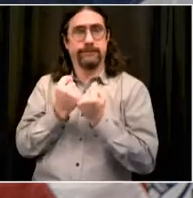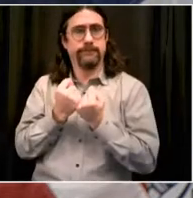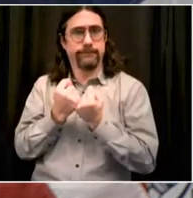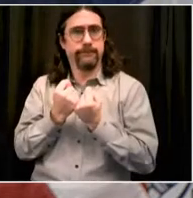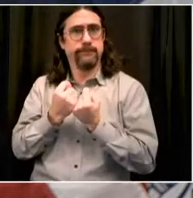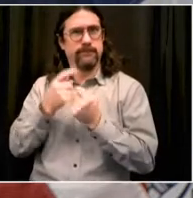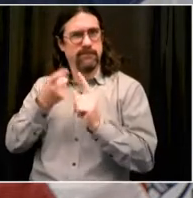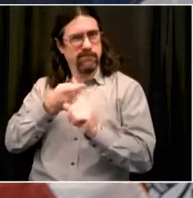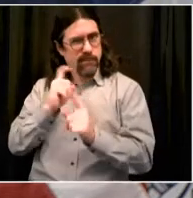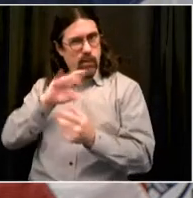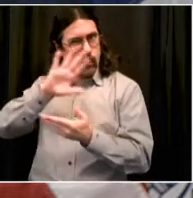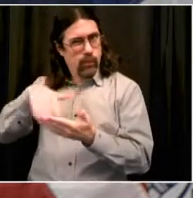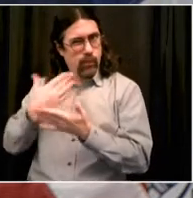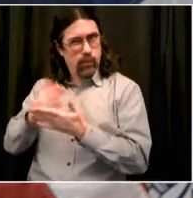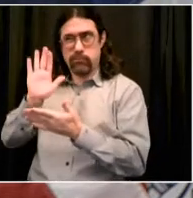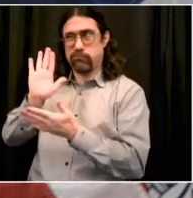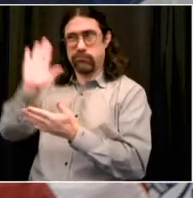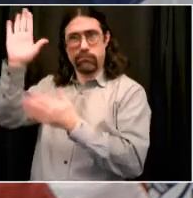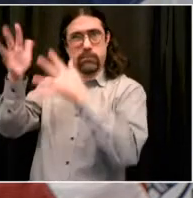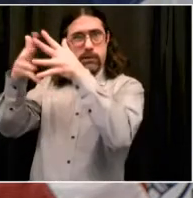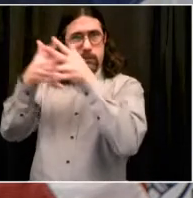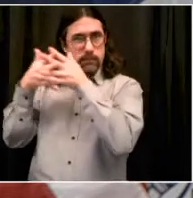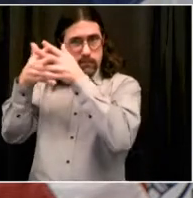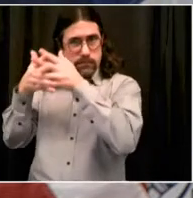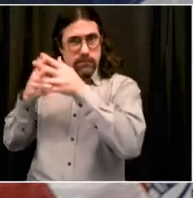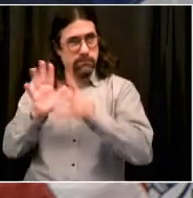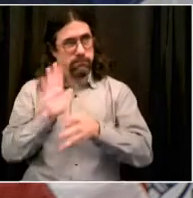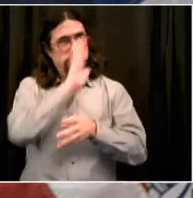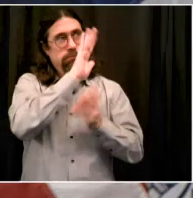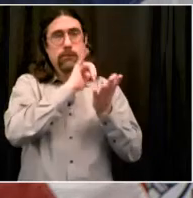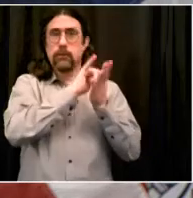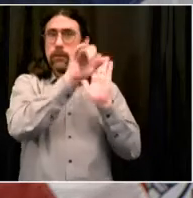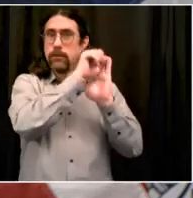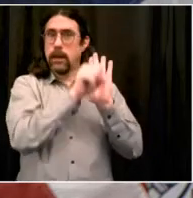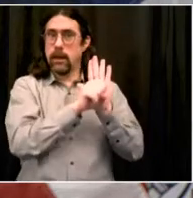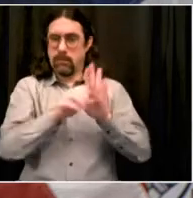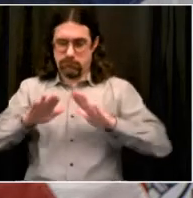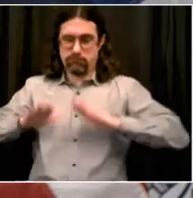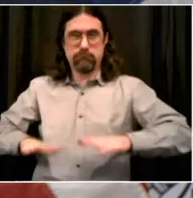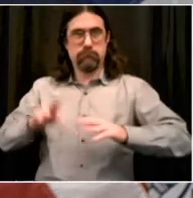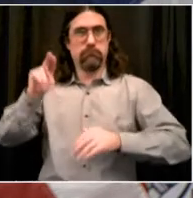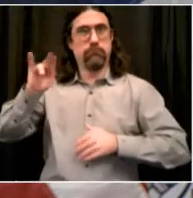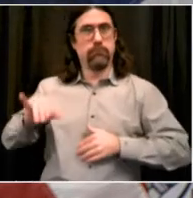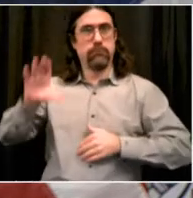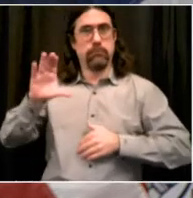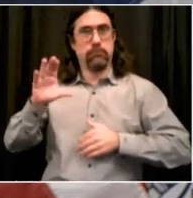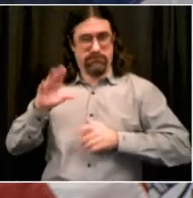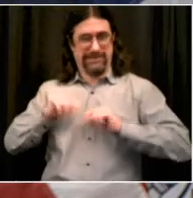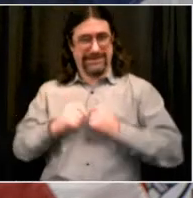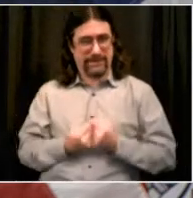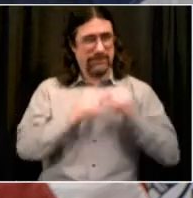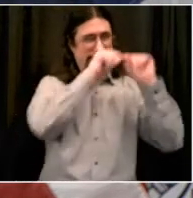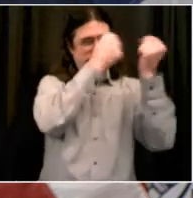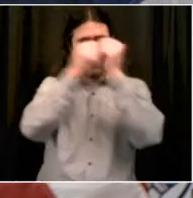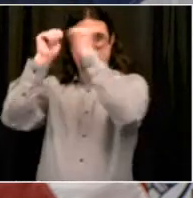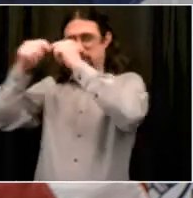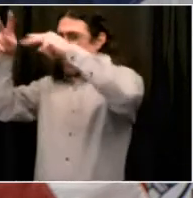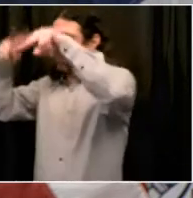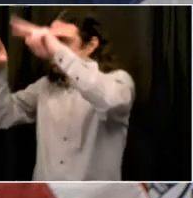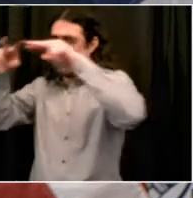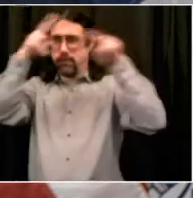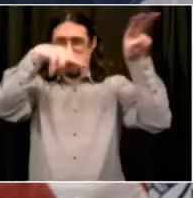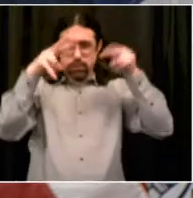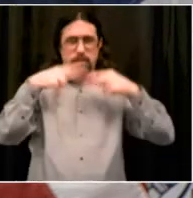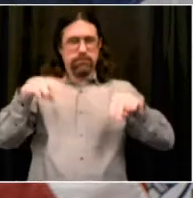levels, and it's absolutely necessary to save lives. But let me have our three doctors jump in. So Dr.